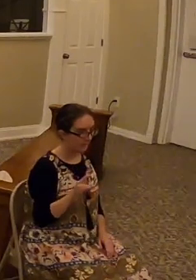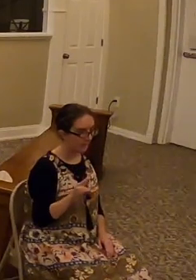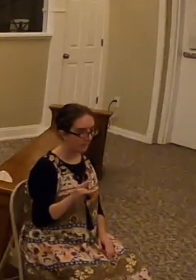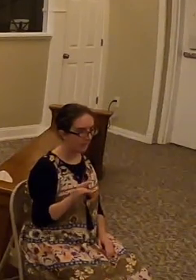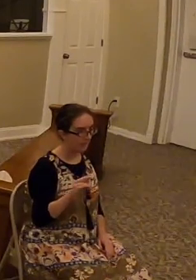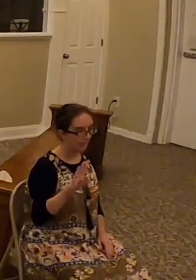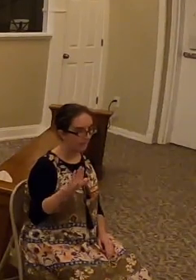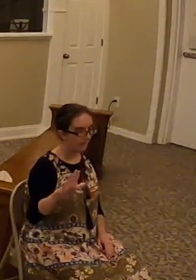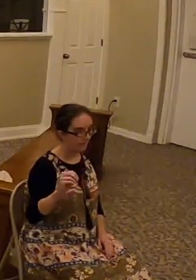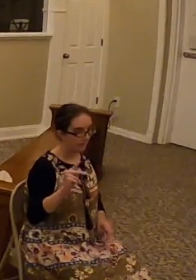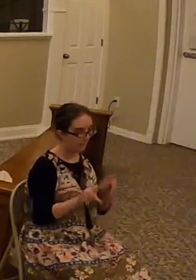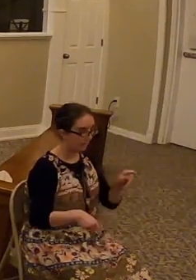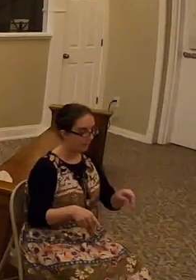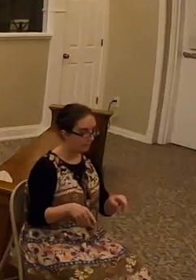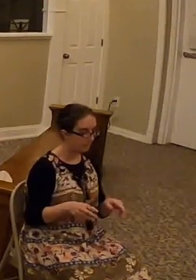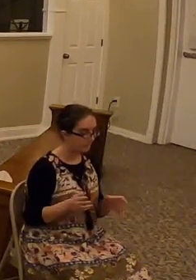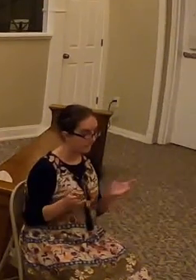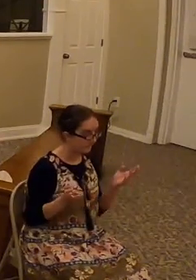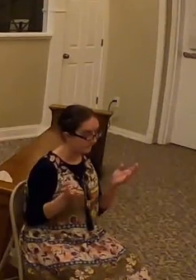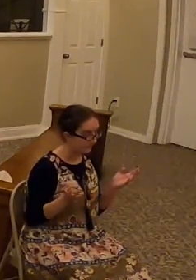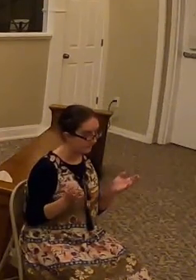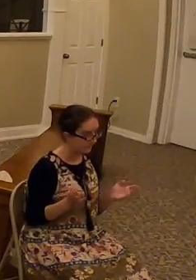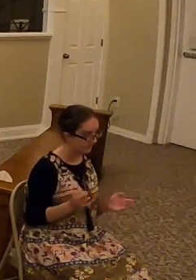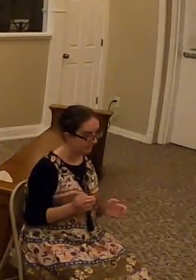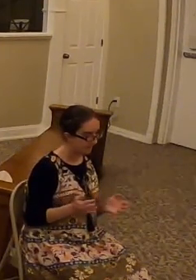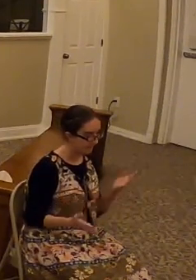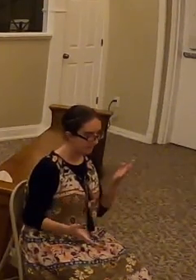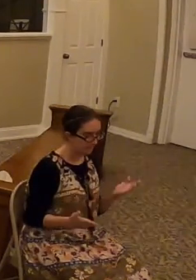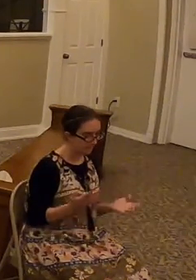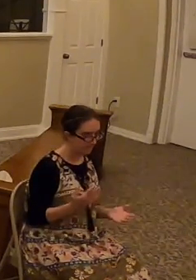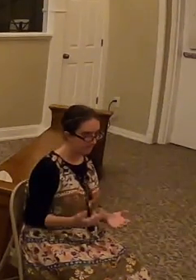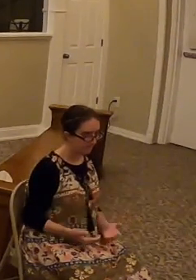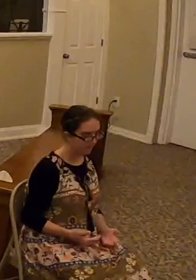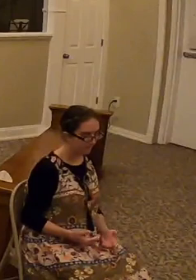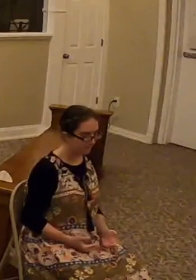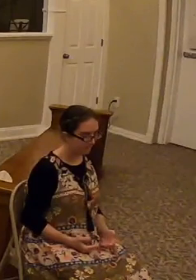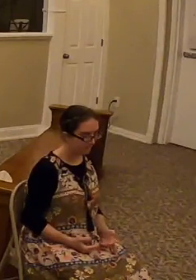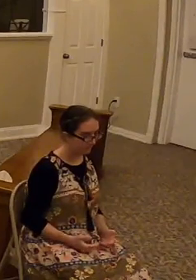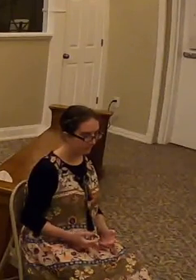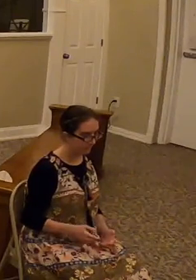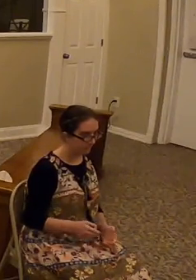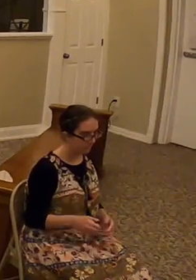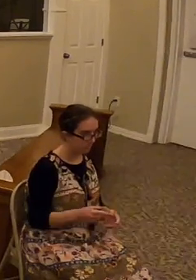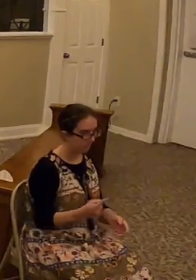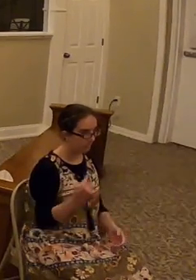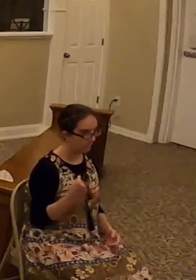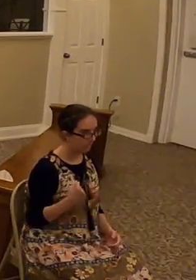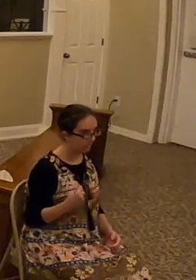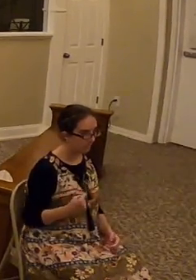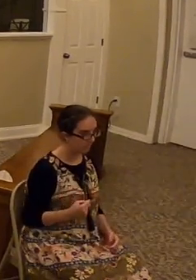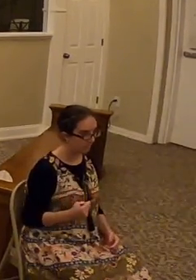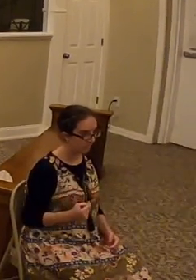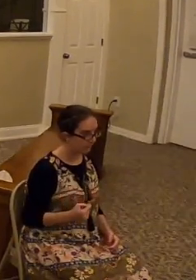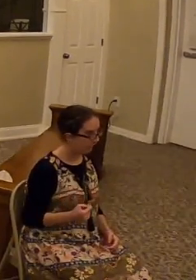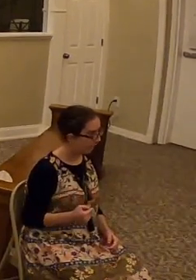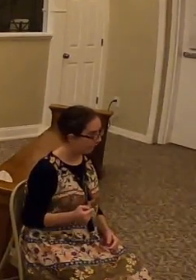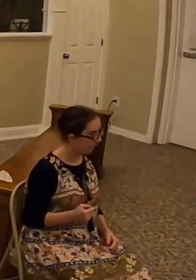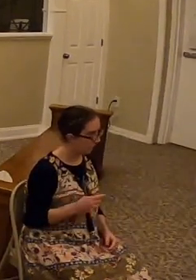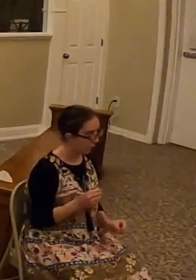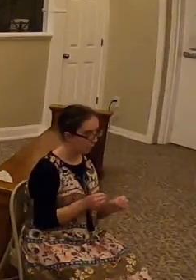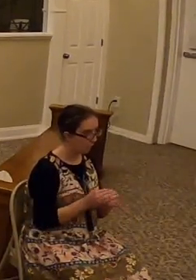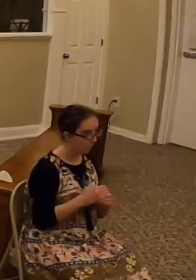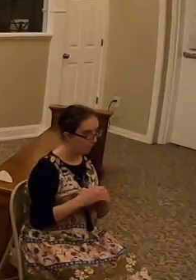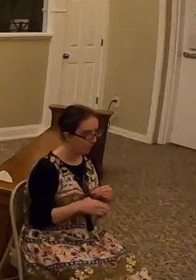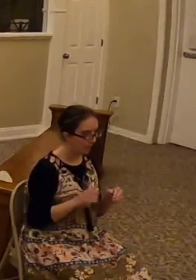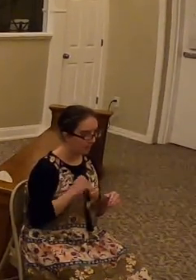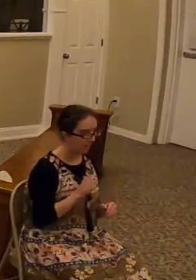people. You don't want to, you know, probably, you know, evangelist, like, "You don't need to come there. You're a little more